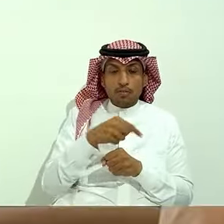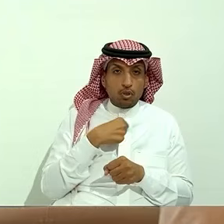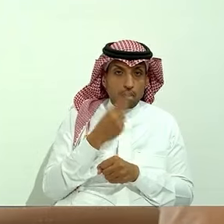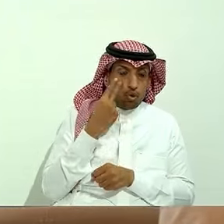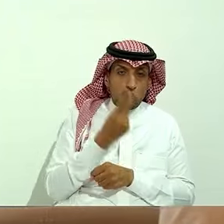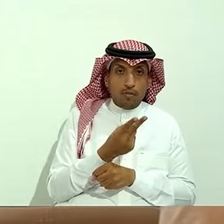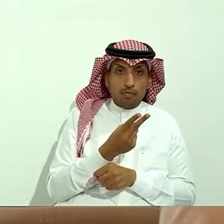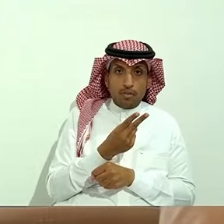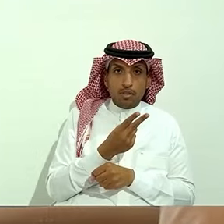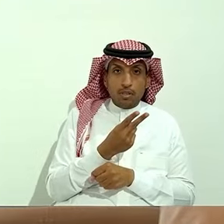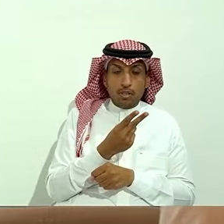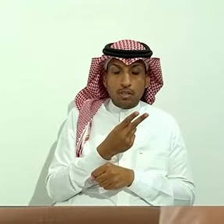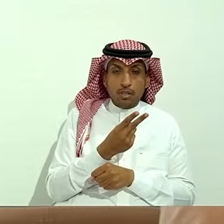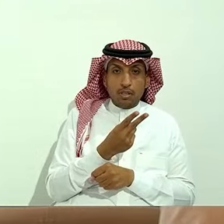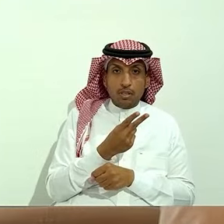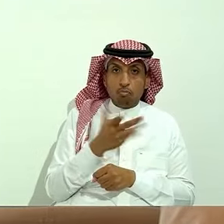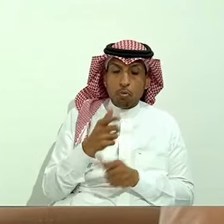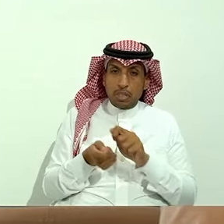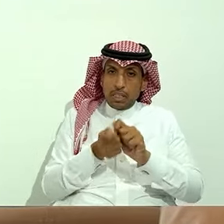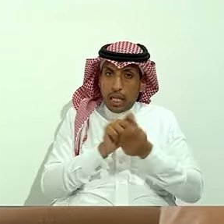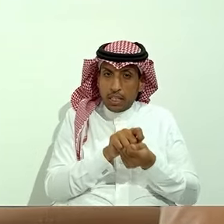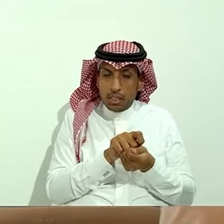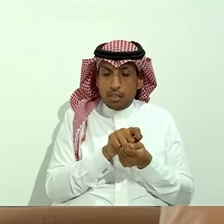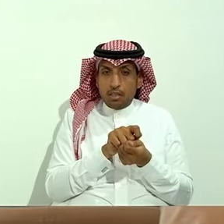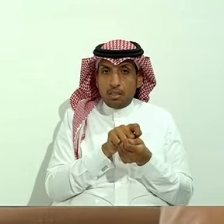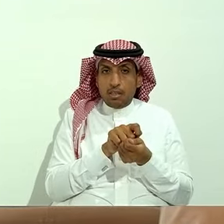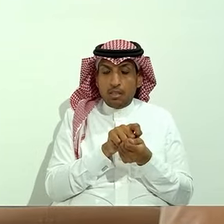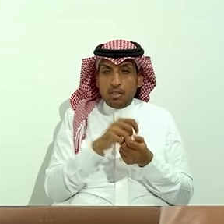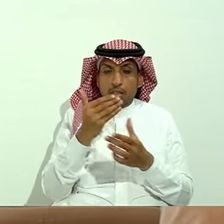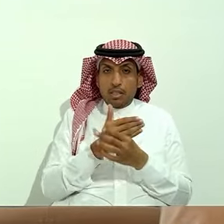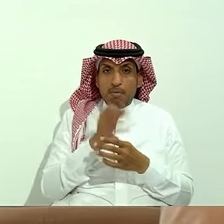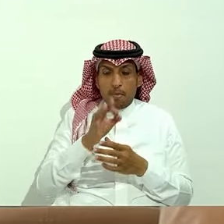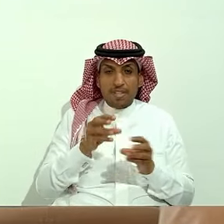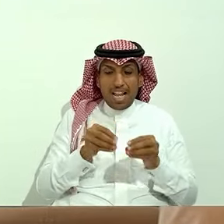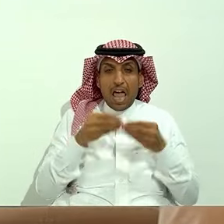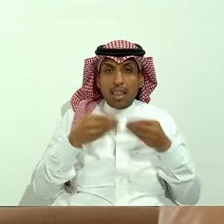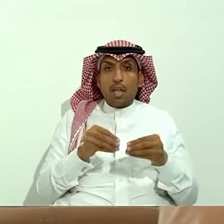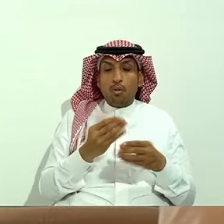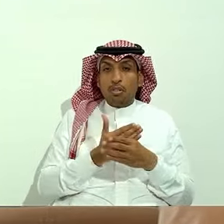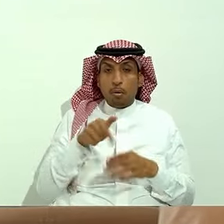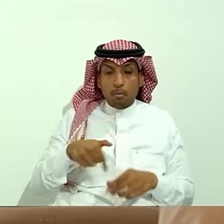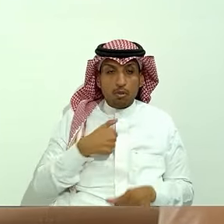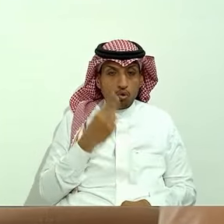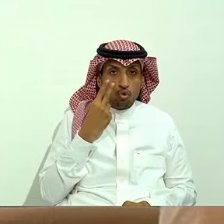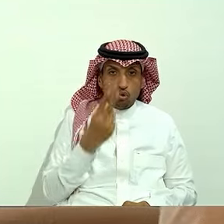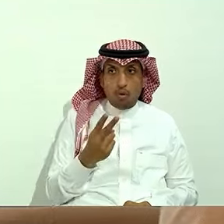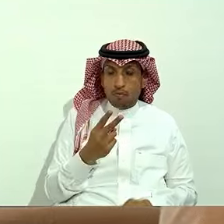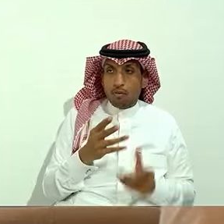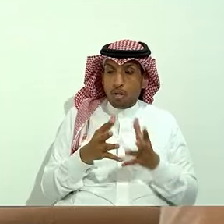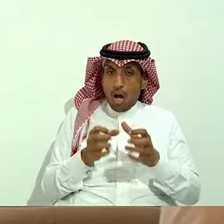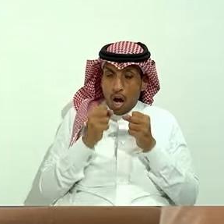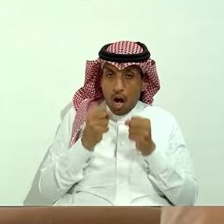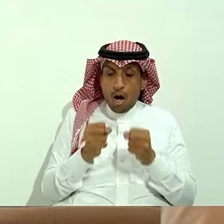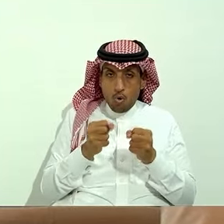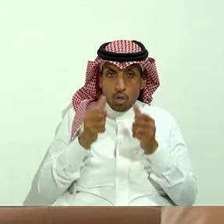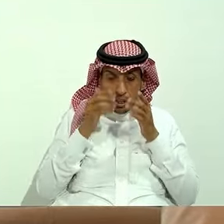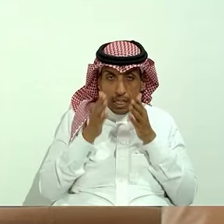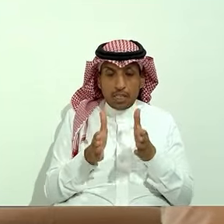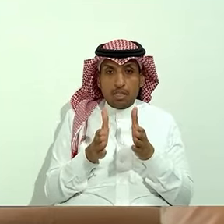the maybe a shift of the textile itself? Because now I observed a very strong